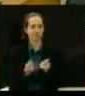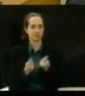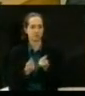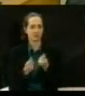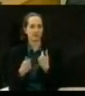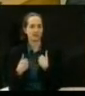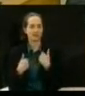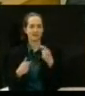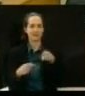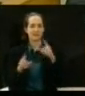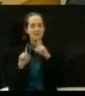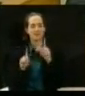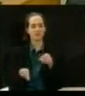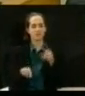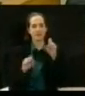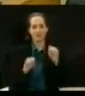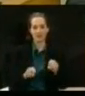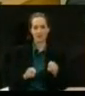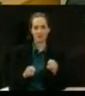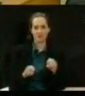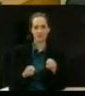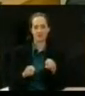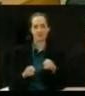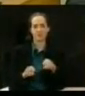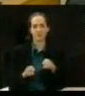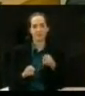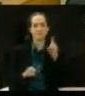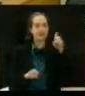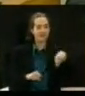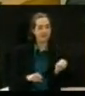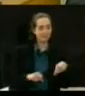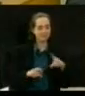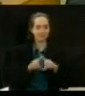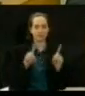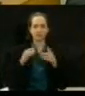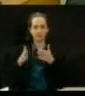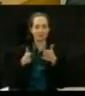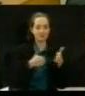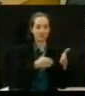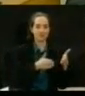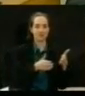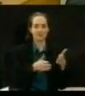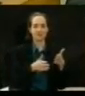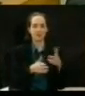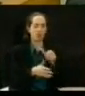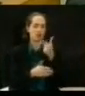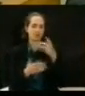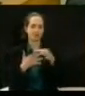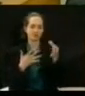Can you go a different route? I mean, what are the alternatives for that? So